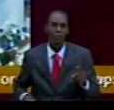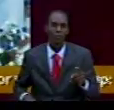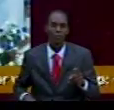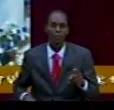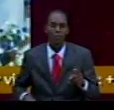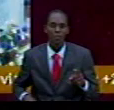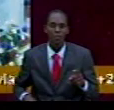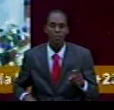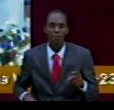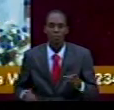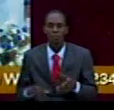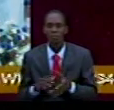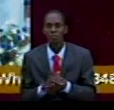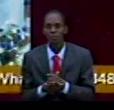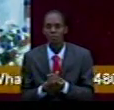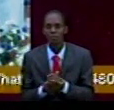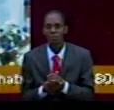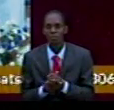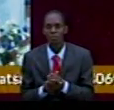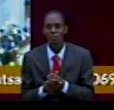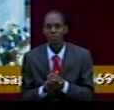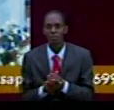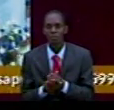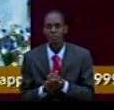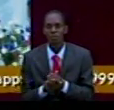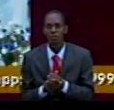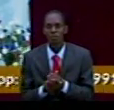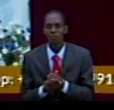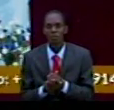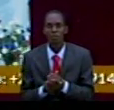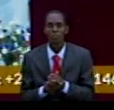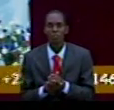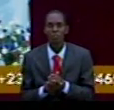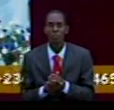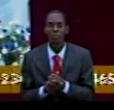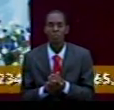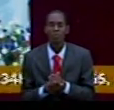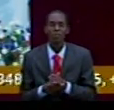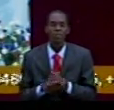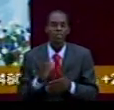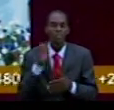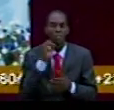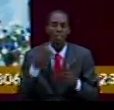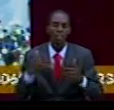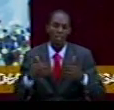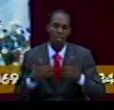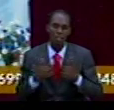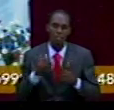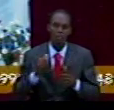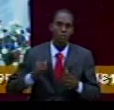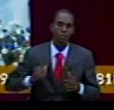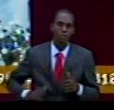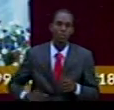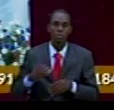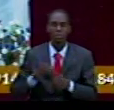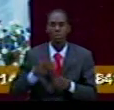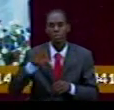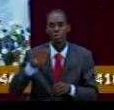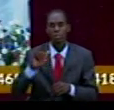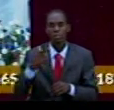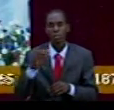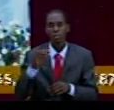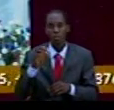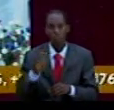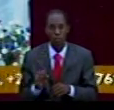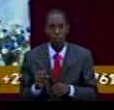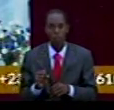For Parliamentary Extension District, I had a surgery in Lagos that led to serious, I had pelvic